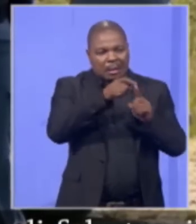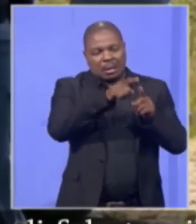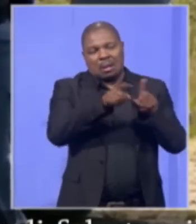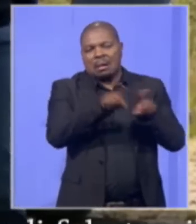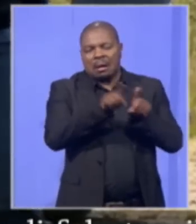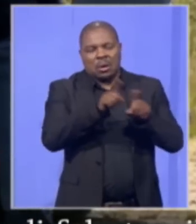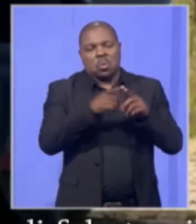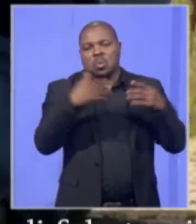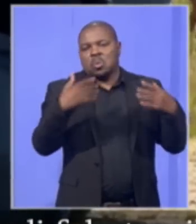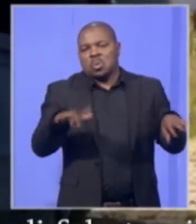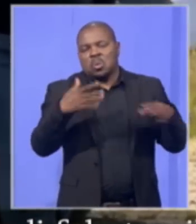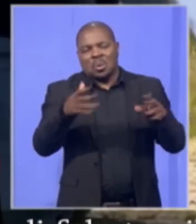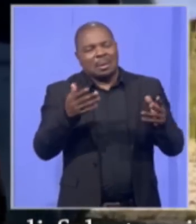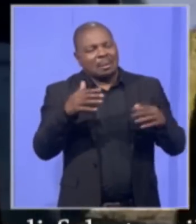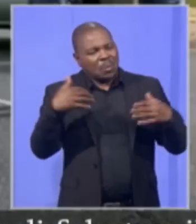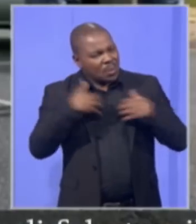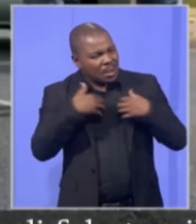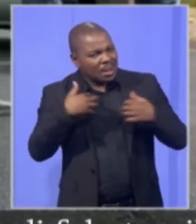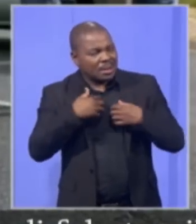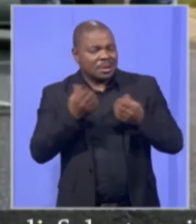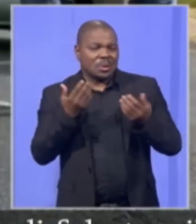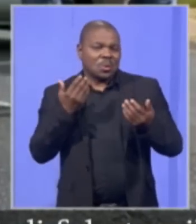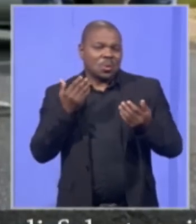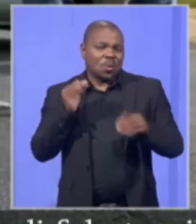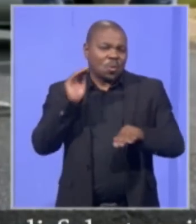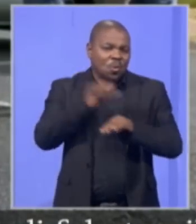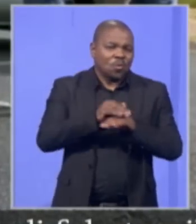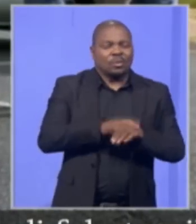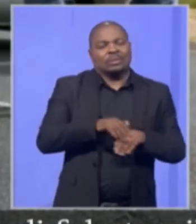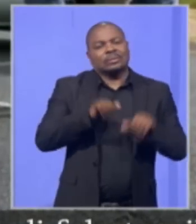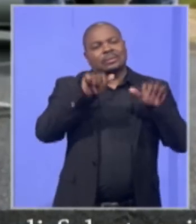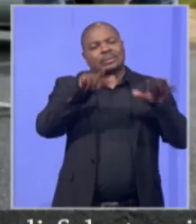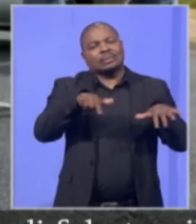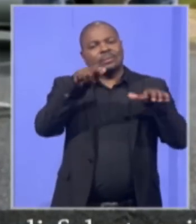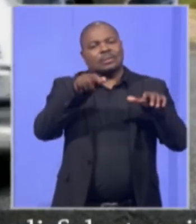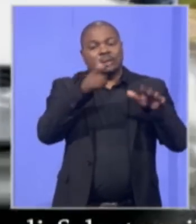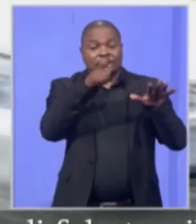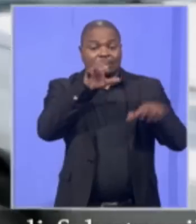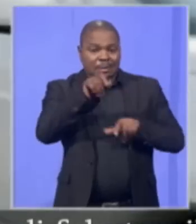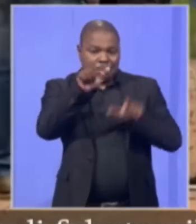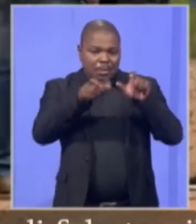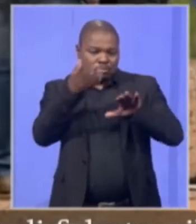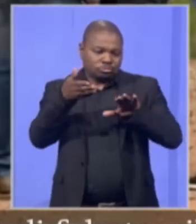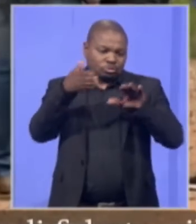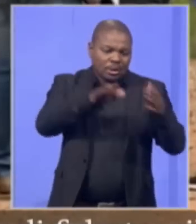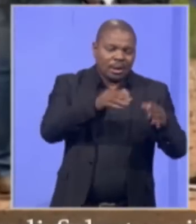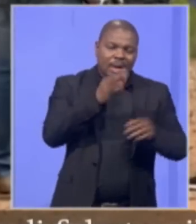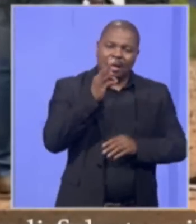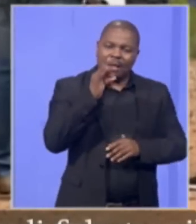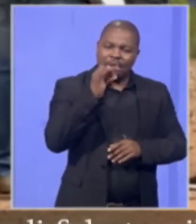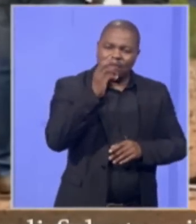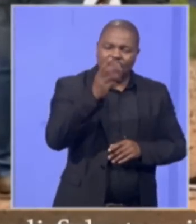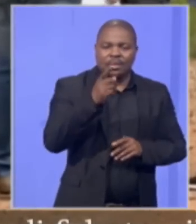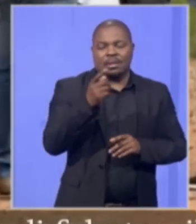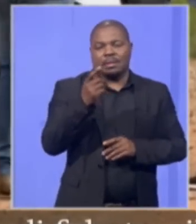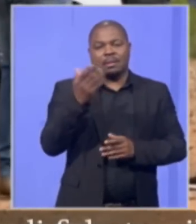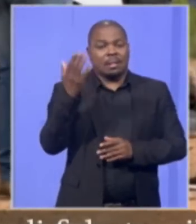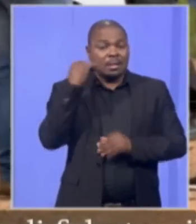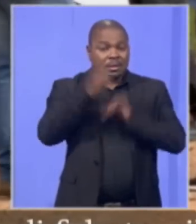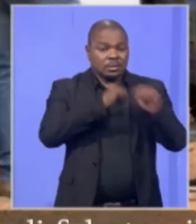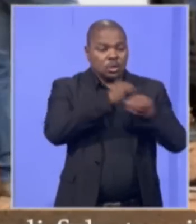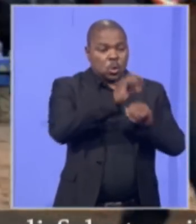tlwaelo e tlhobaetsang gore go bolaiwa batho ba feta 70 ka letsatsi magareng ga Diphalane le Sedimonthole ngwagola,